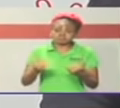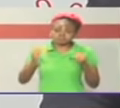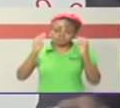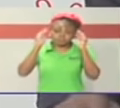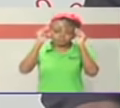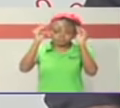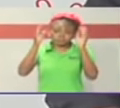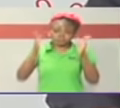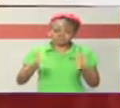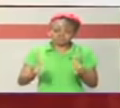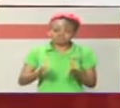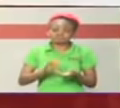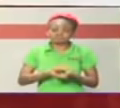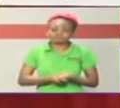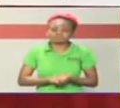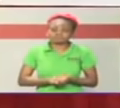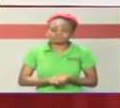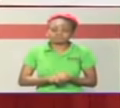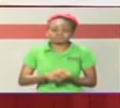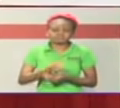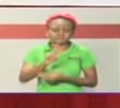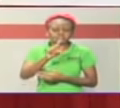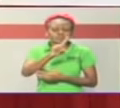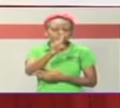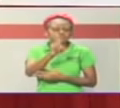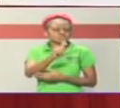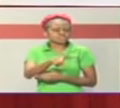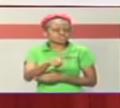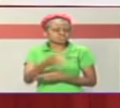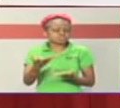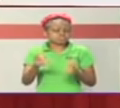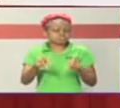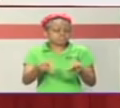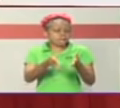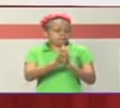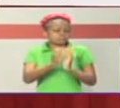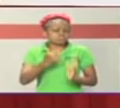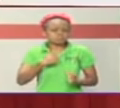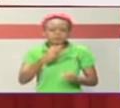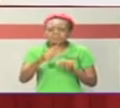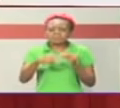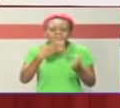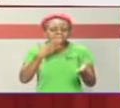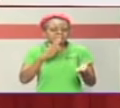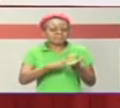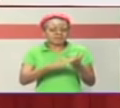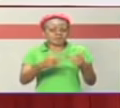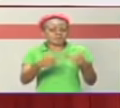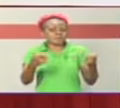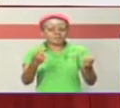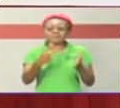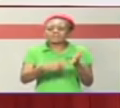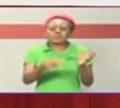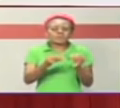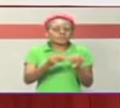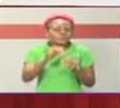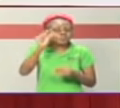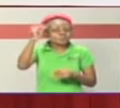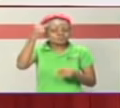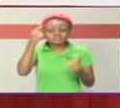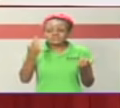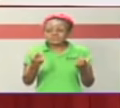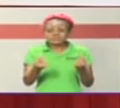you. One of the questions that was posed to me in one about adverse events is what more can the government do to encourage vaccination?